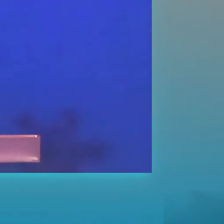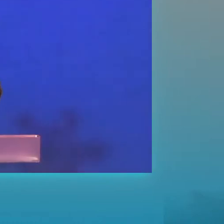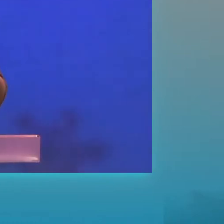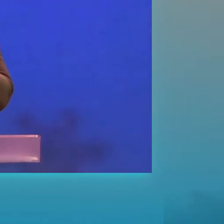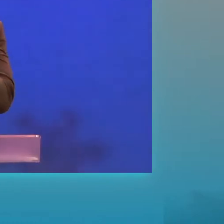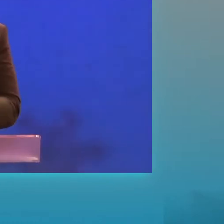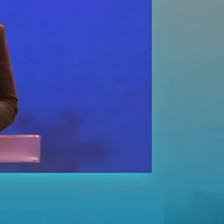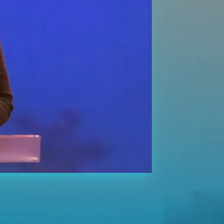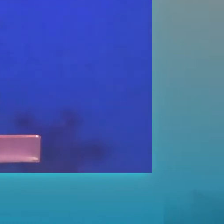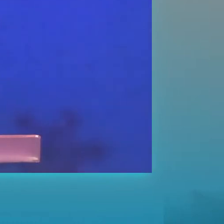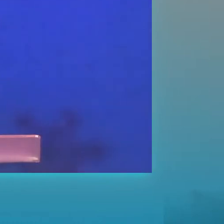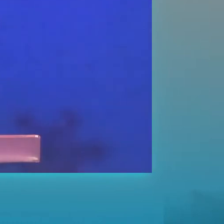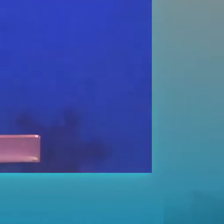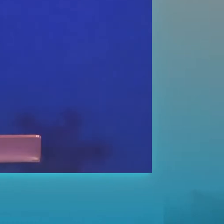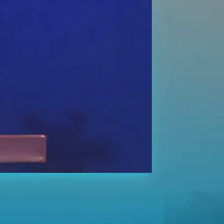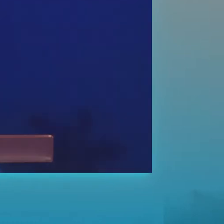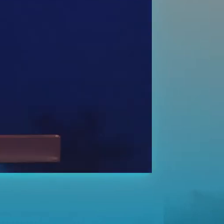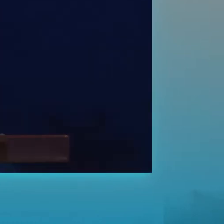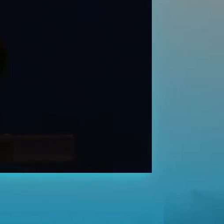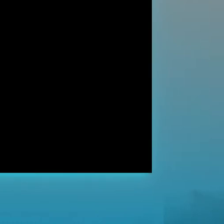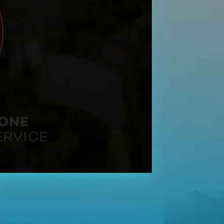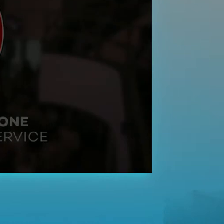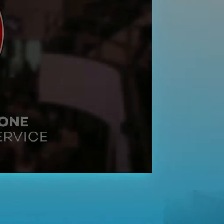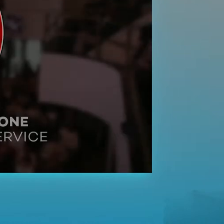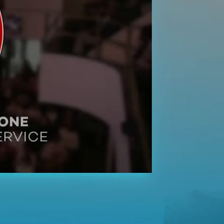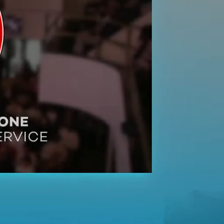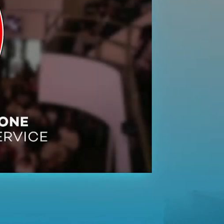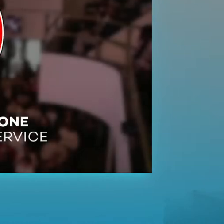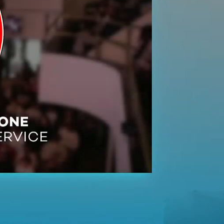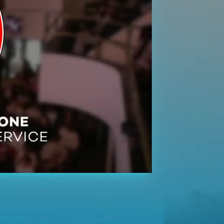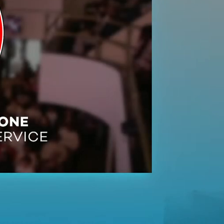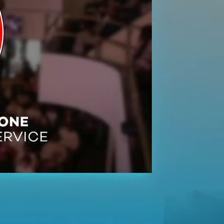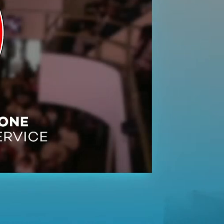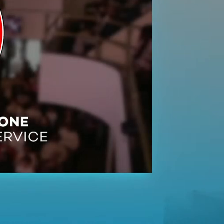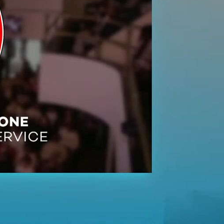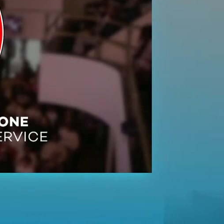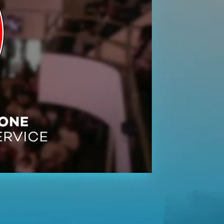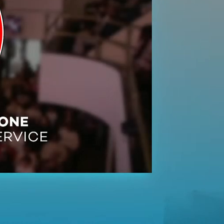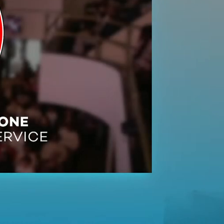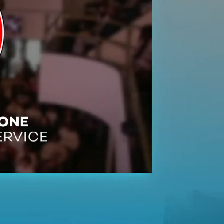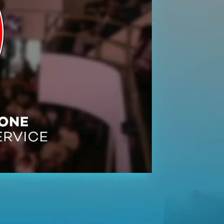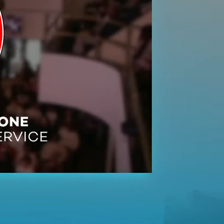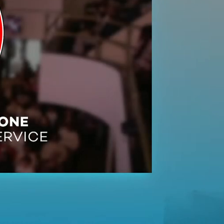Who is peeling back the darkness